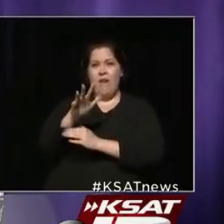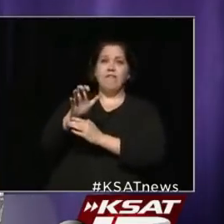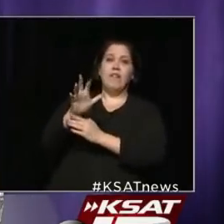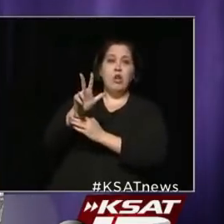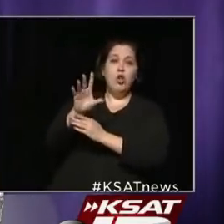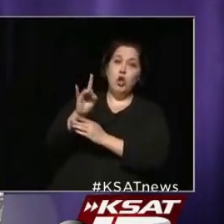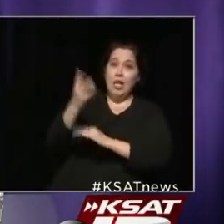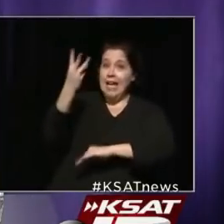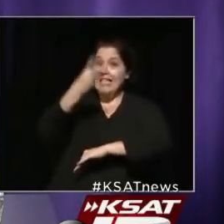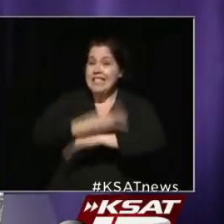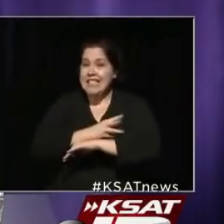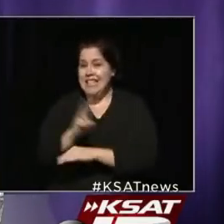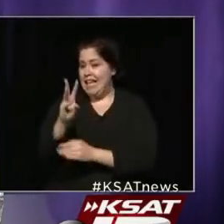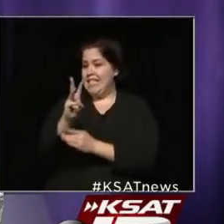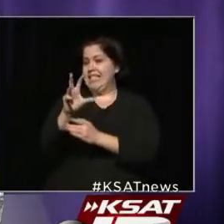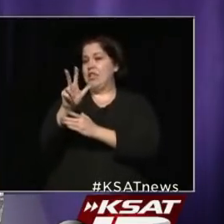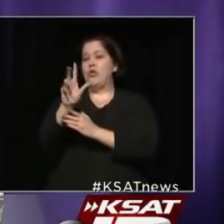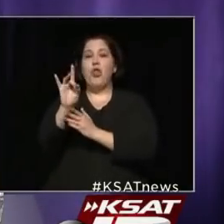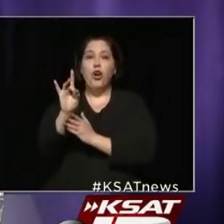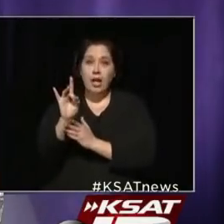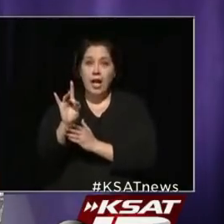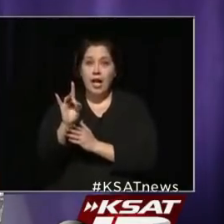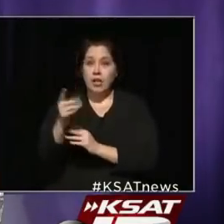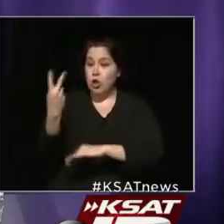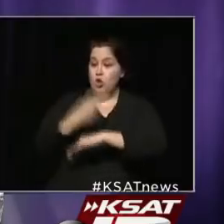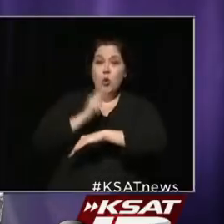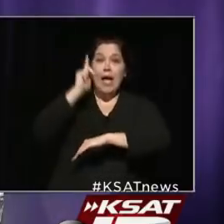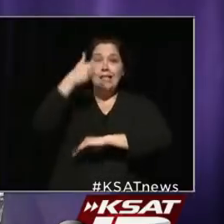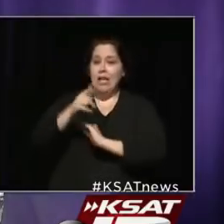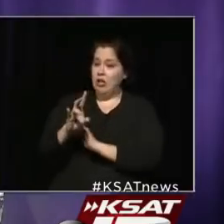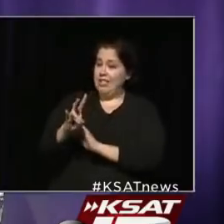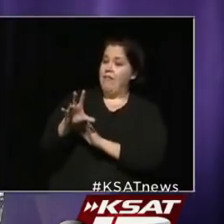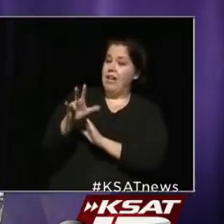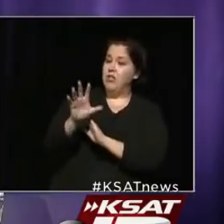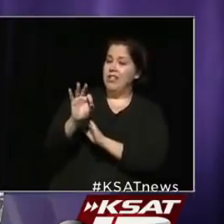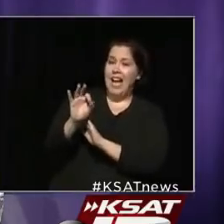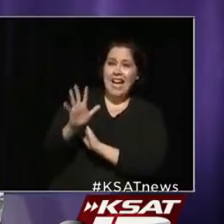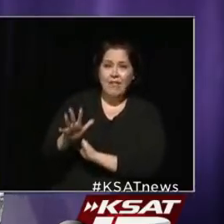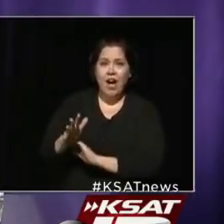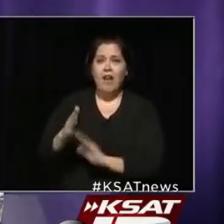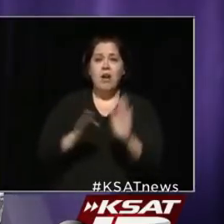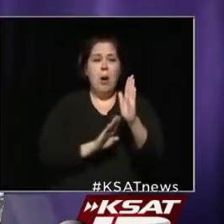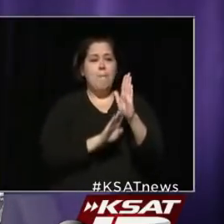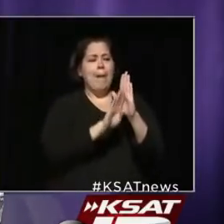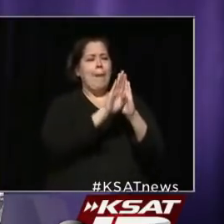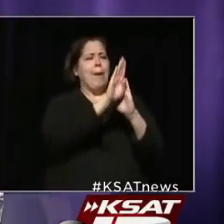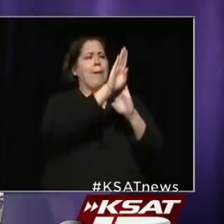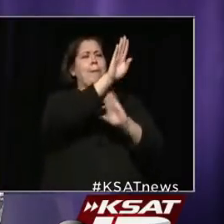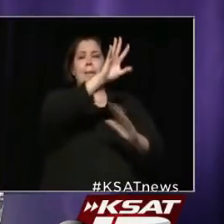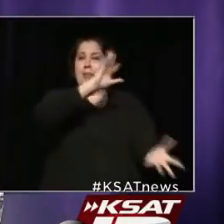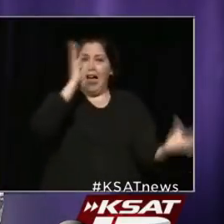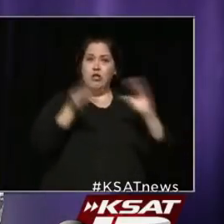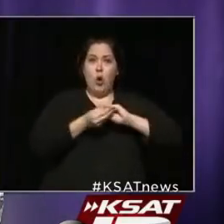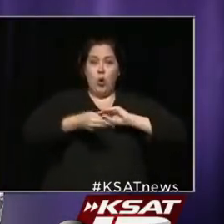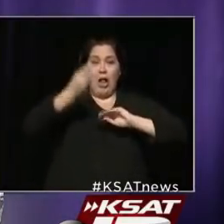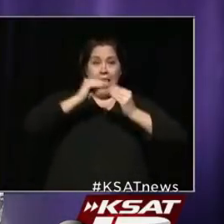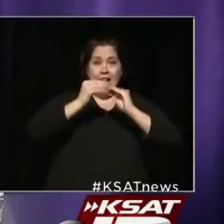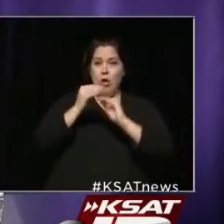538. 6 days later, 638. 2 days later, 795, hitting then a total high count